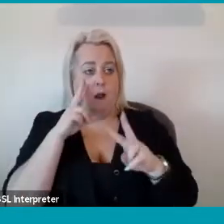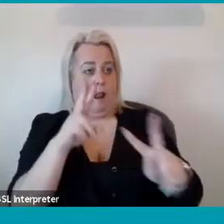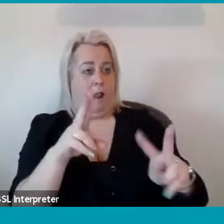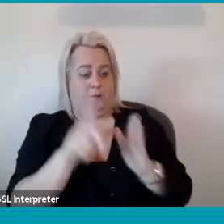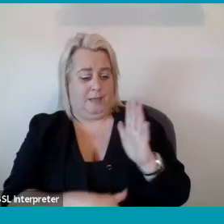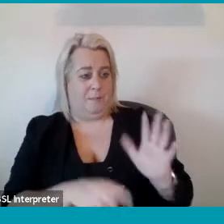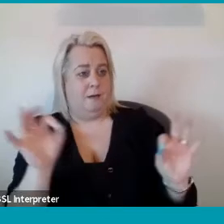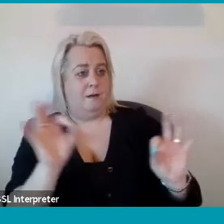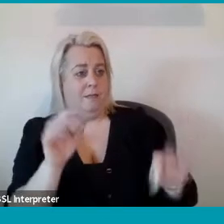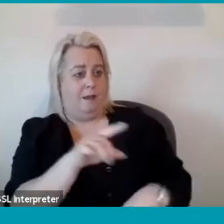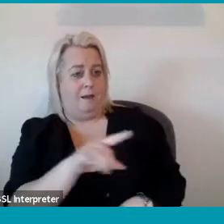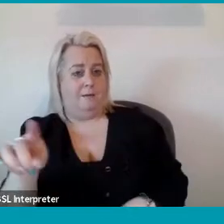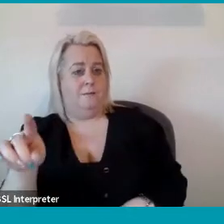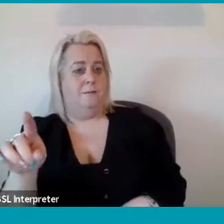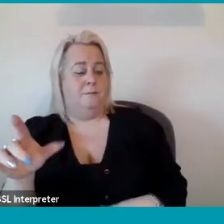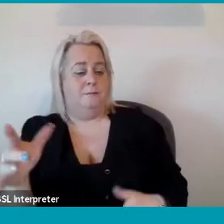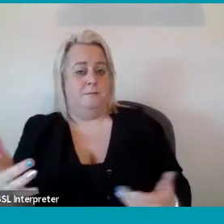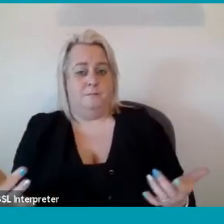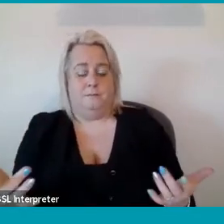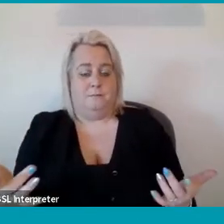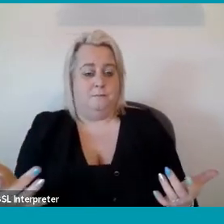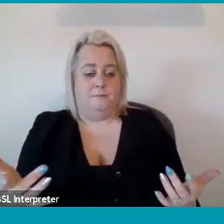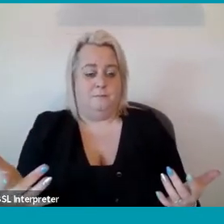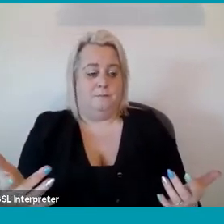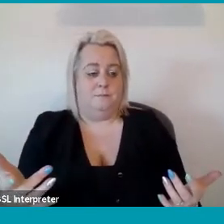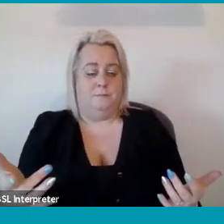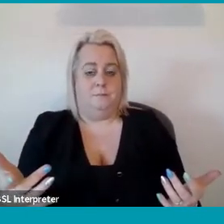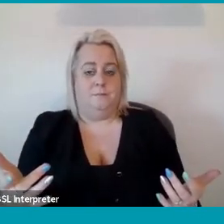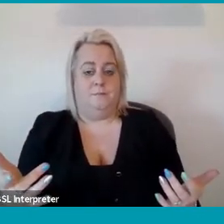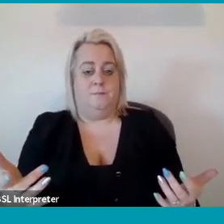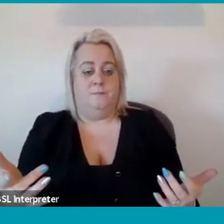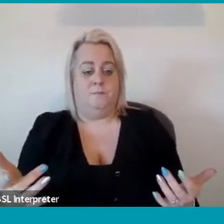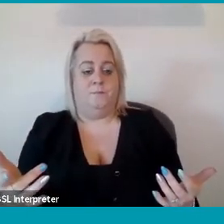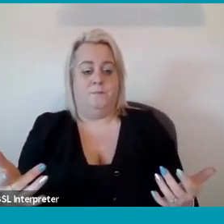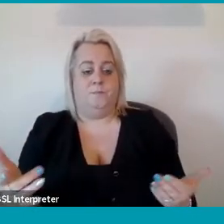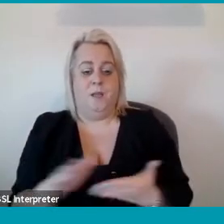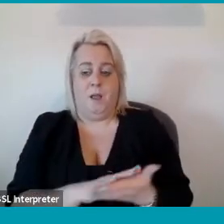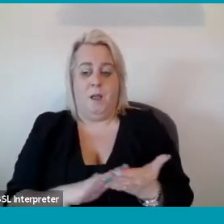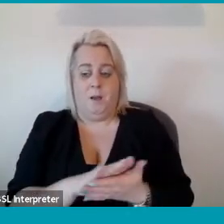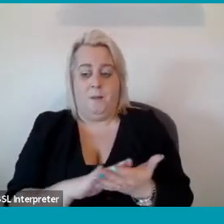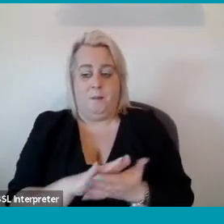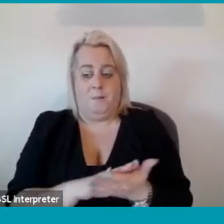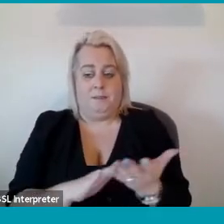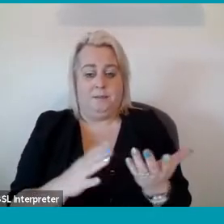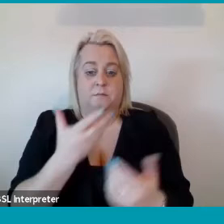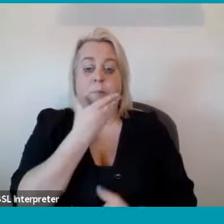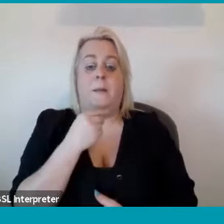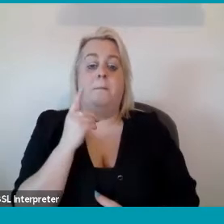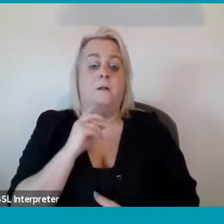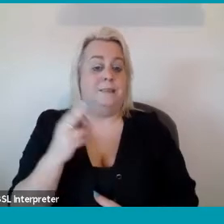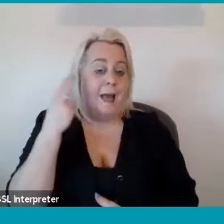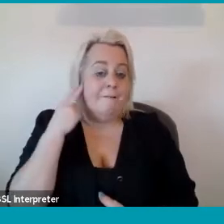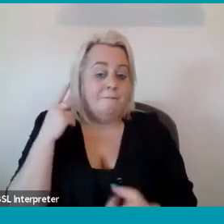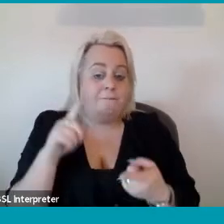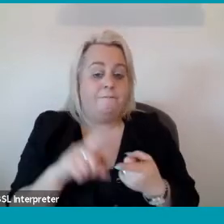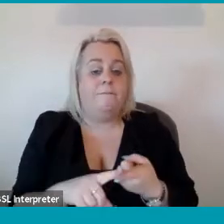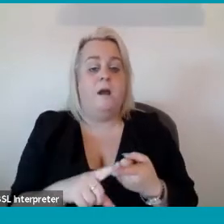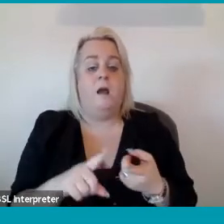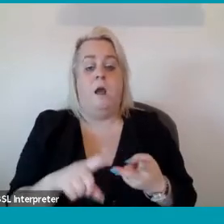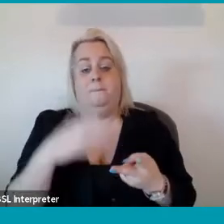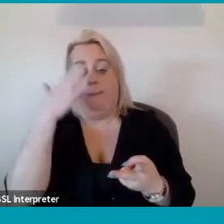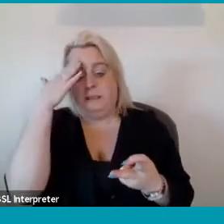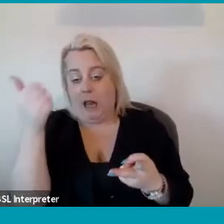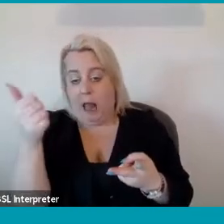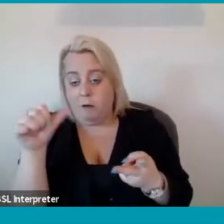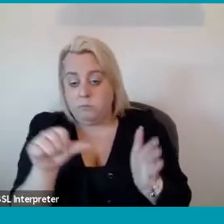disabled, whatever looking disabled might look like. So if you think about it, people who are deaf, who have mental health